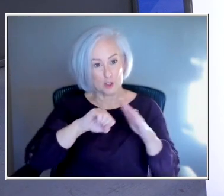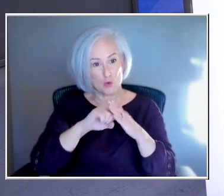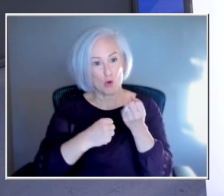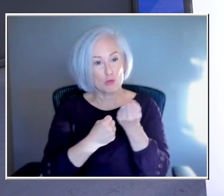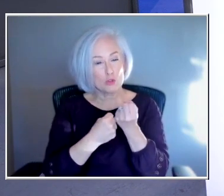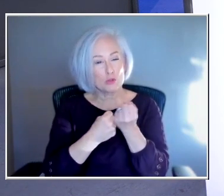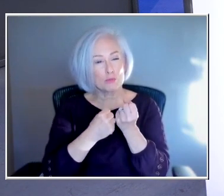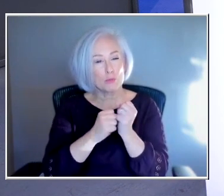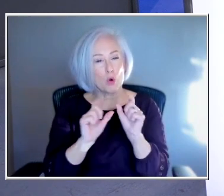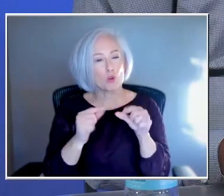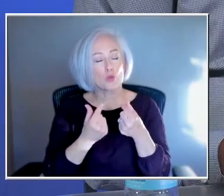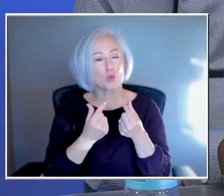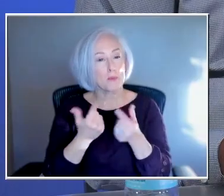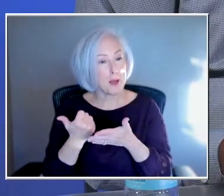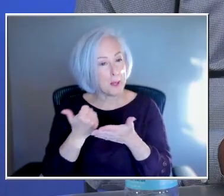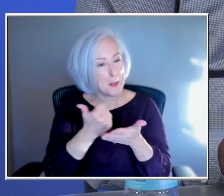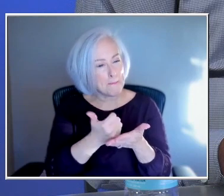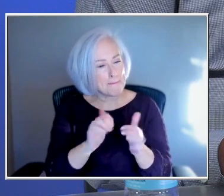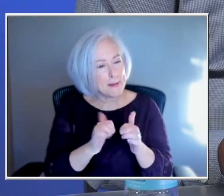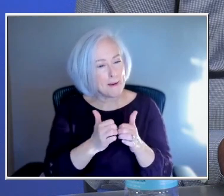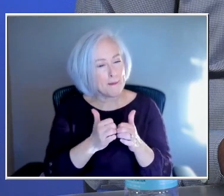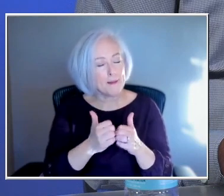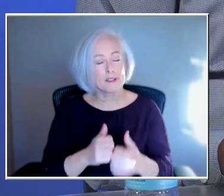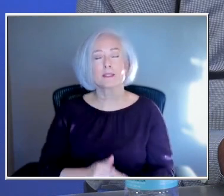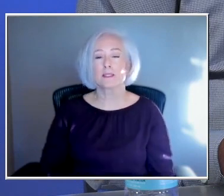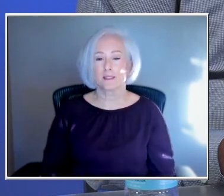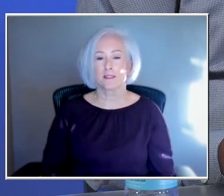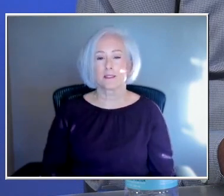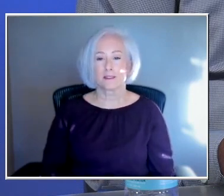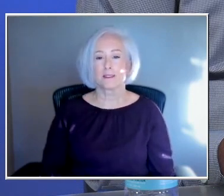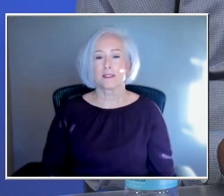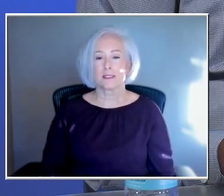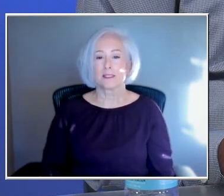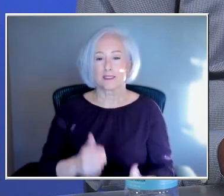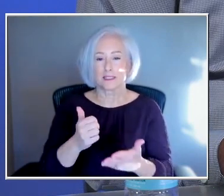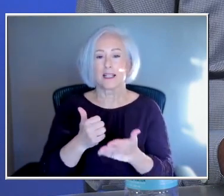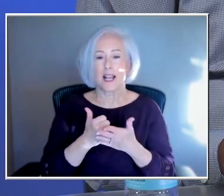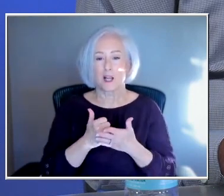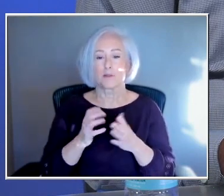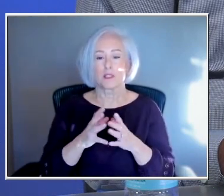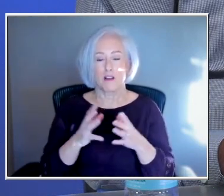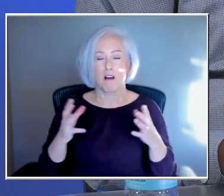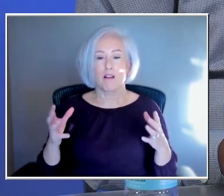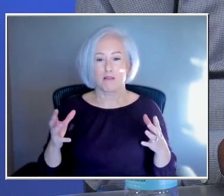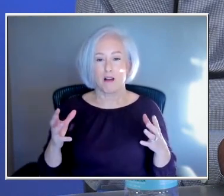helped you? That has helped a lot. We have